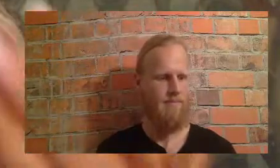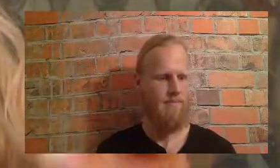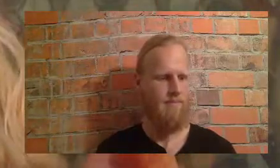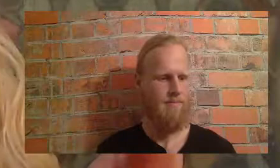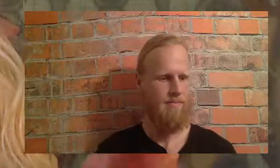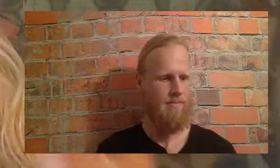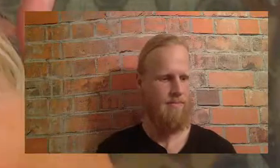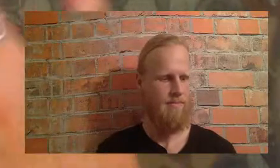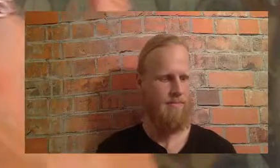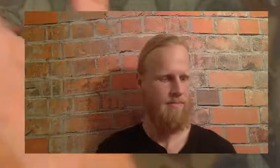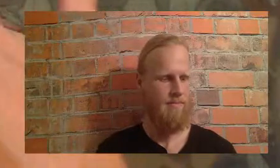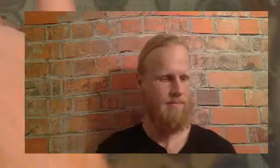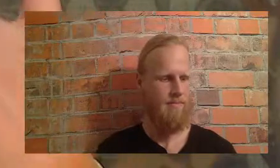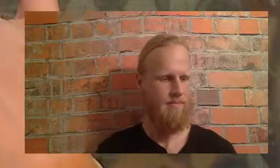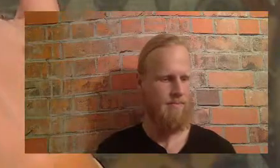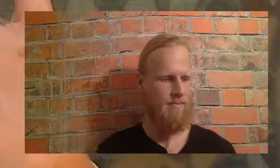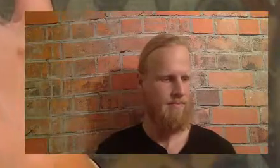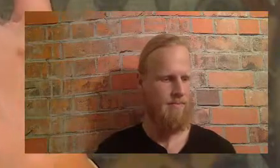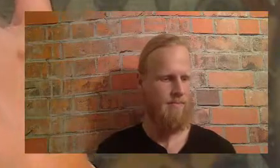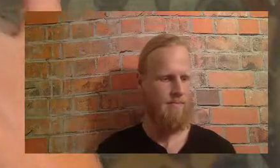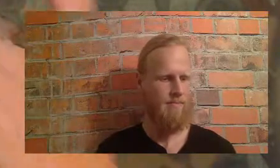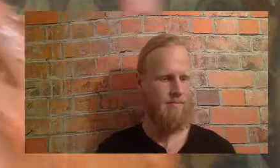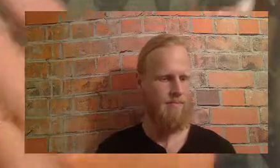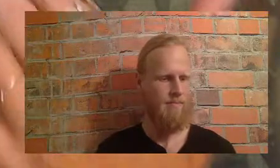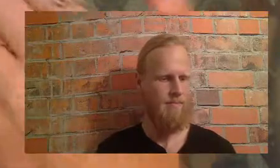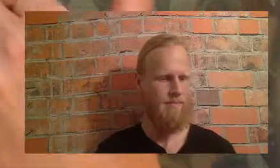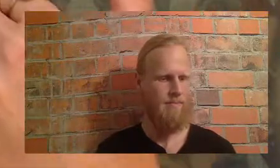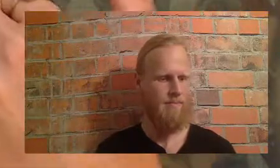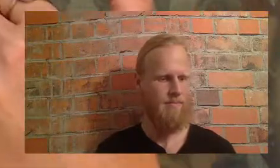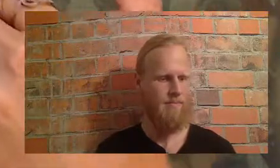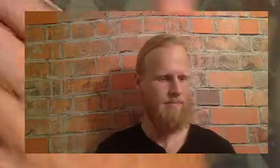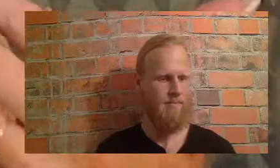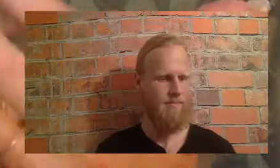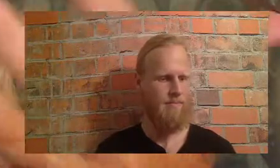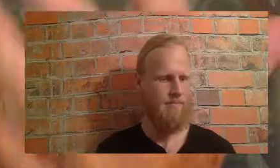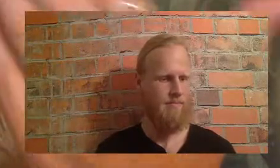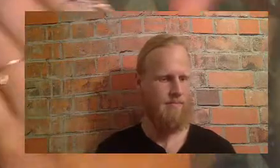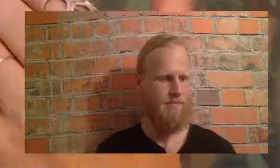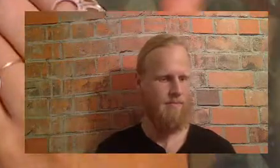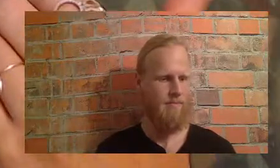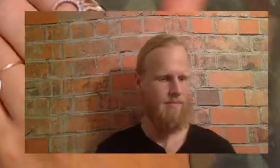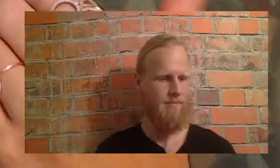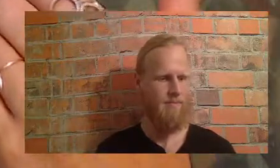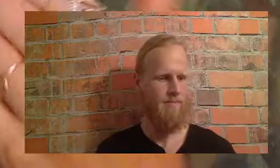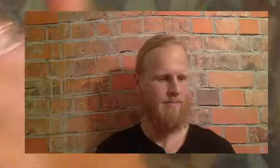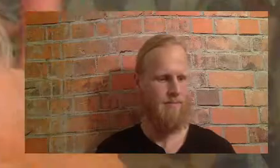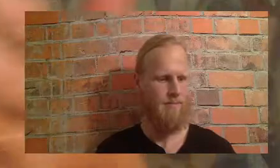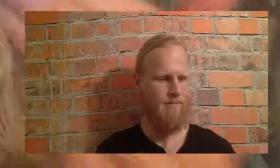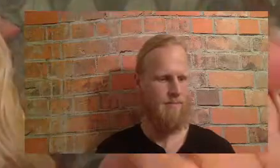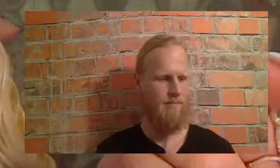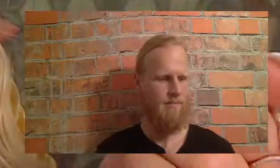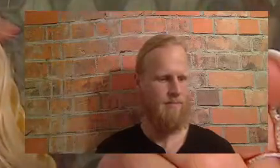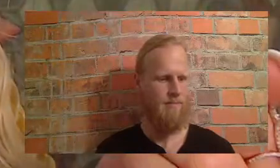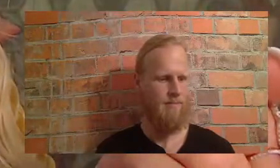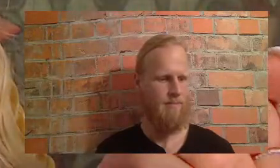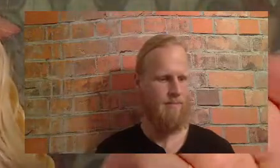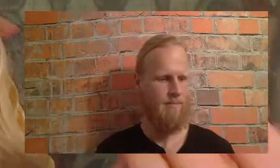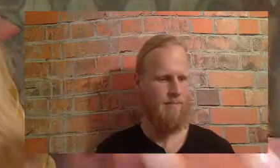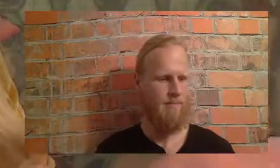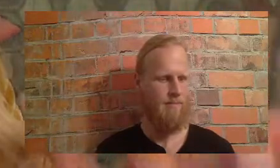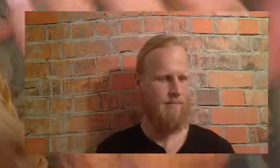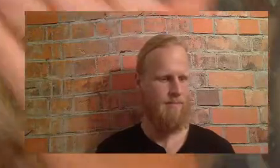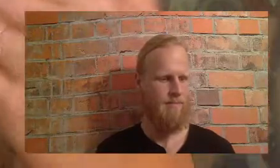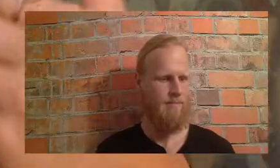and compassion to this part of your body, to this part of your mind, to this part of your history, it changes it.